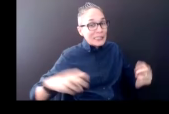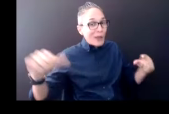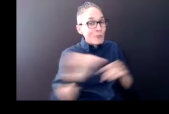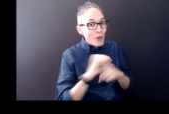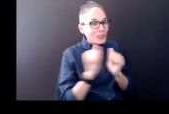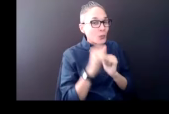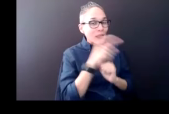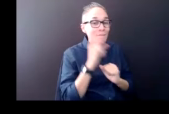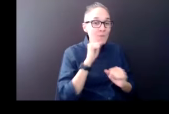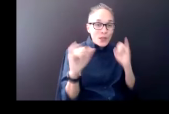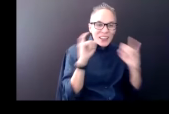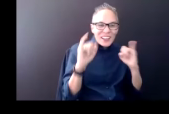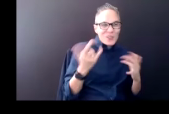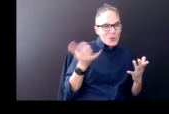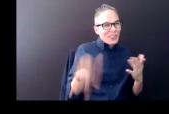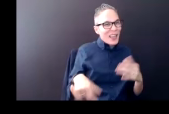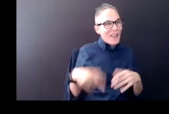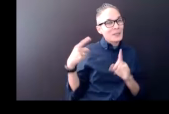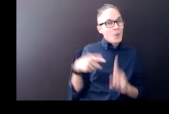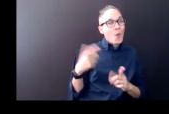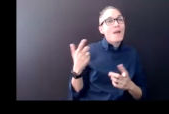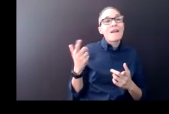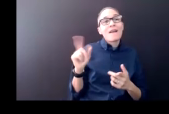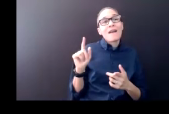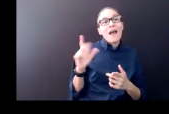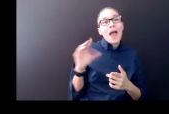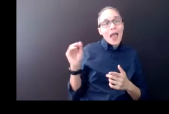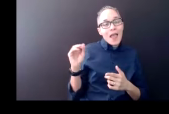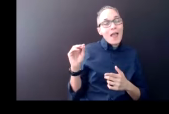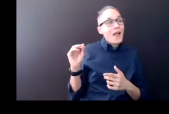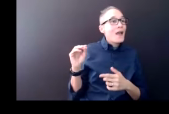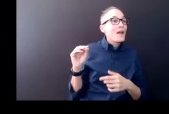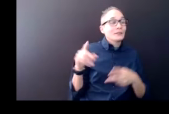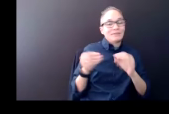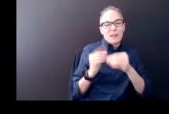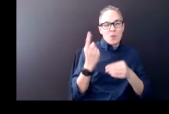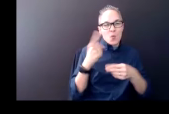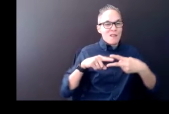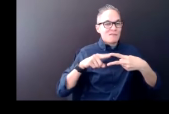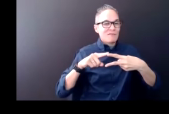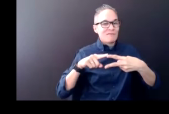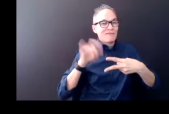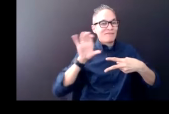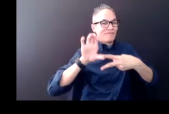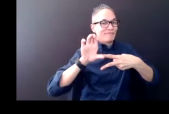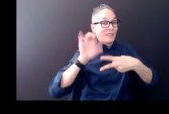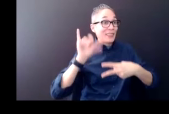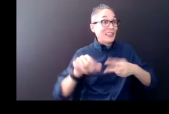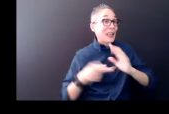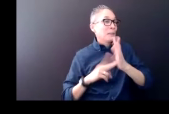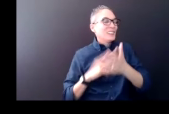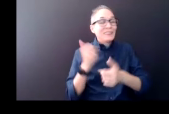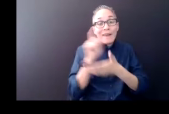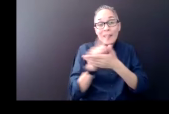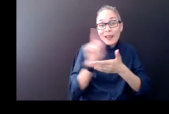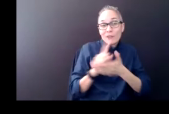technical interview. So that's the point two here. And then on point one, what I said basically here was that each week